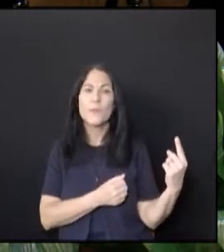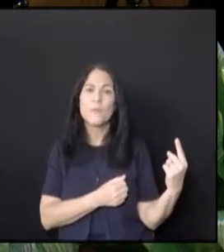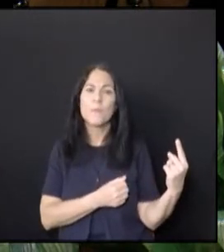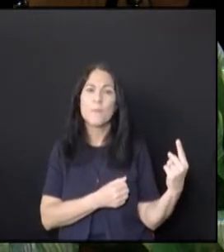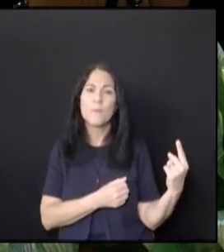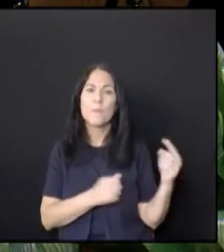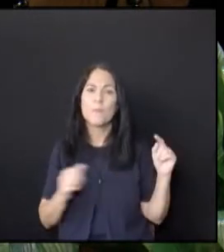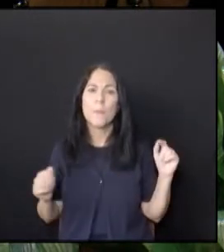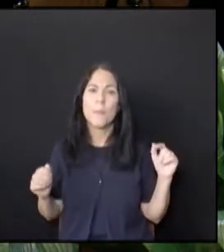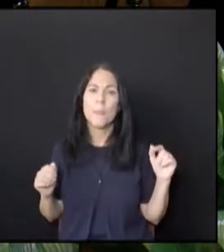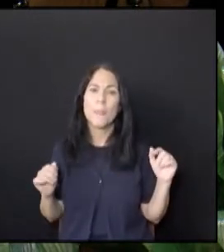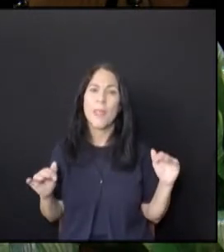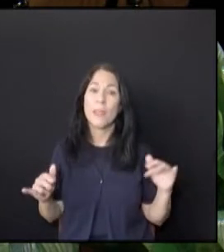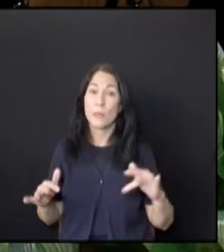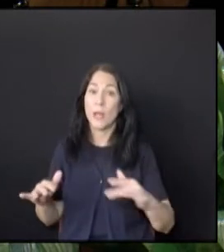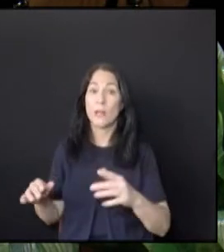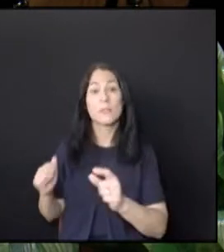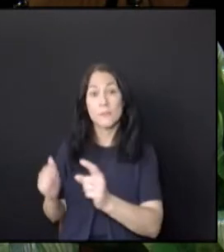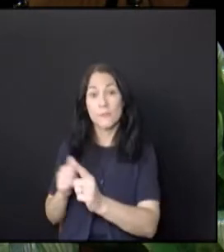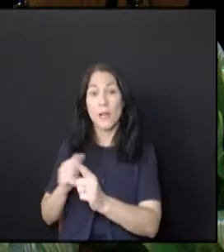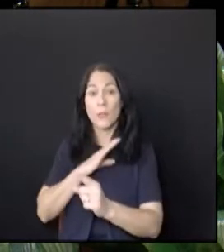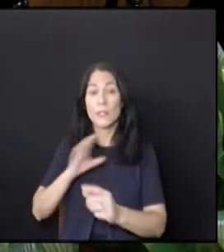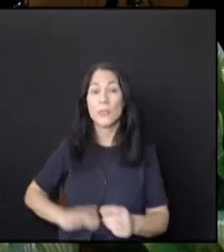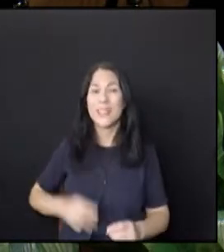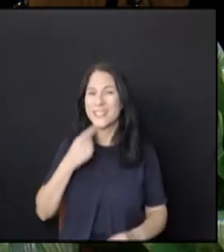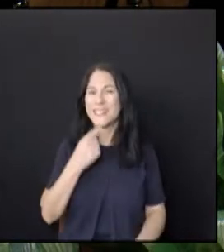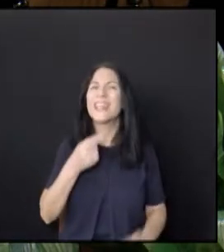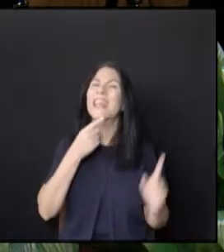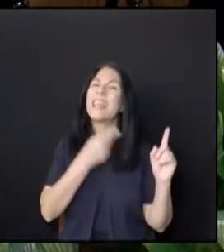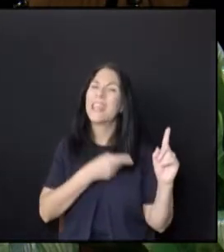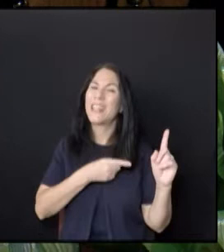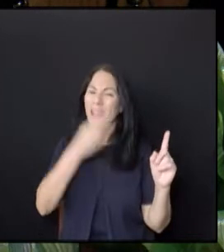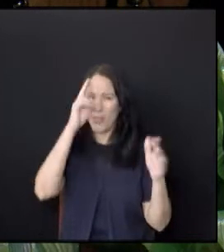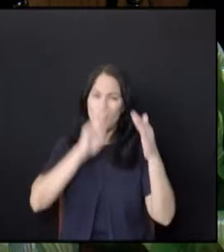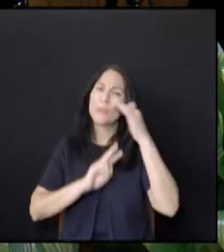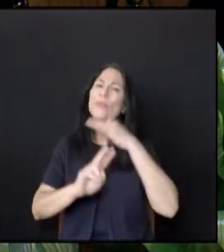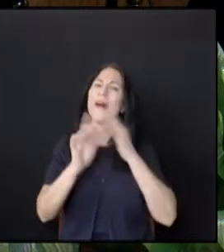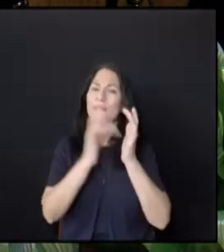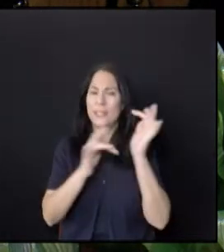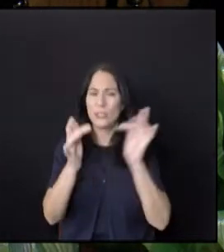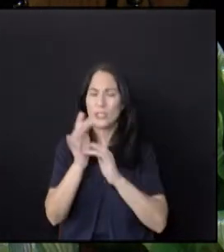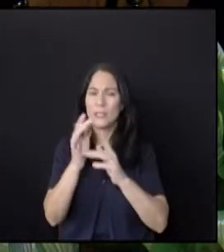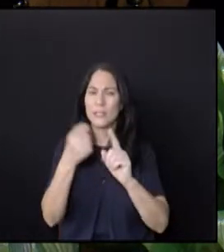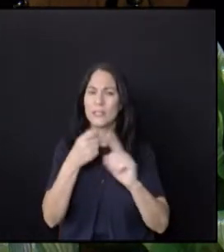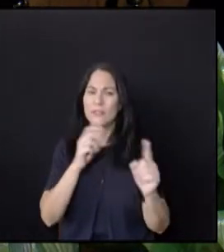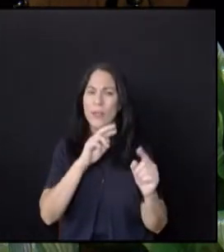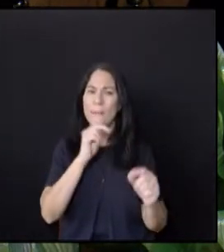And the crowds that had come with Christ said, "This is the prophet Jesus from Nazareth of Galilee."